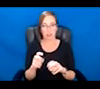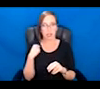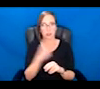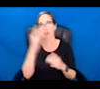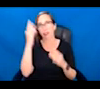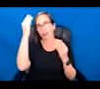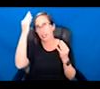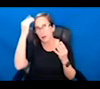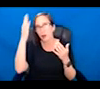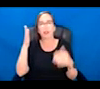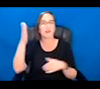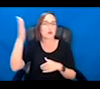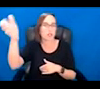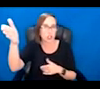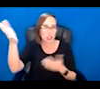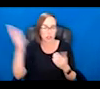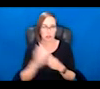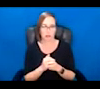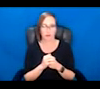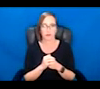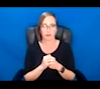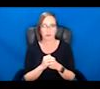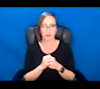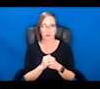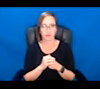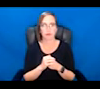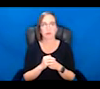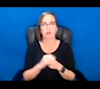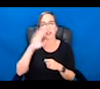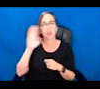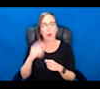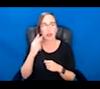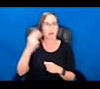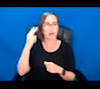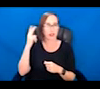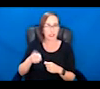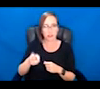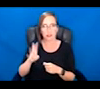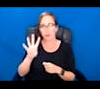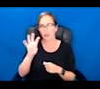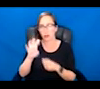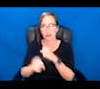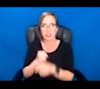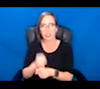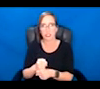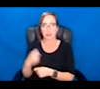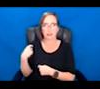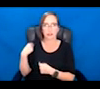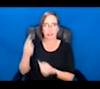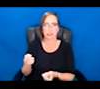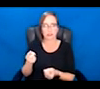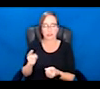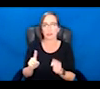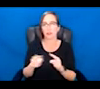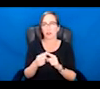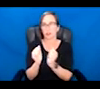forward. Because we think about the history, we have 400 years since the start, since the first